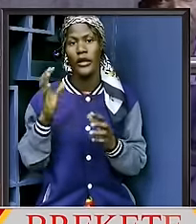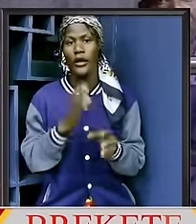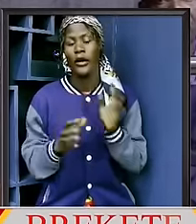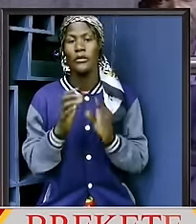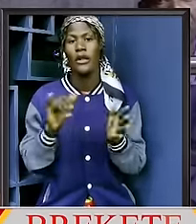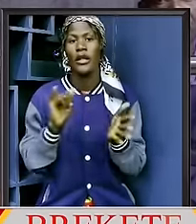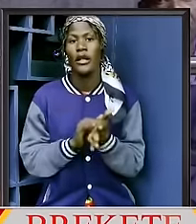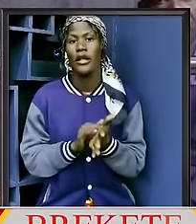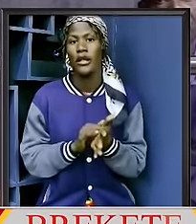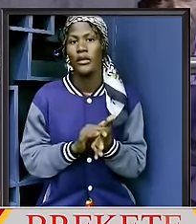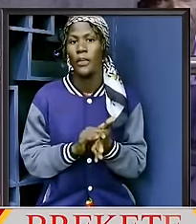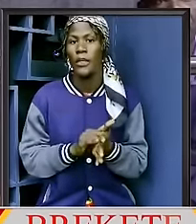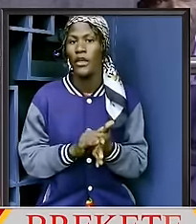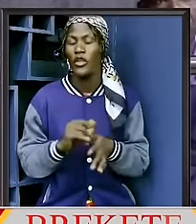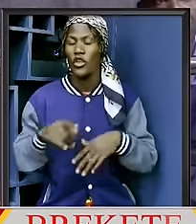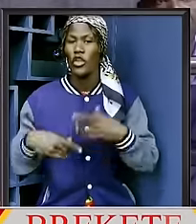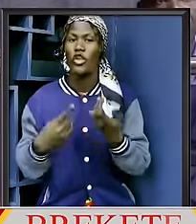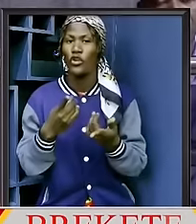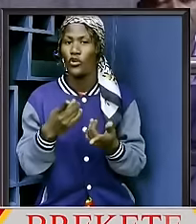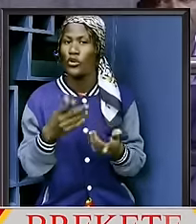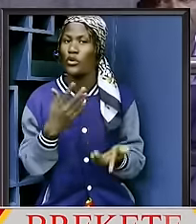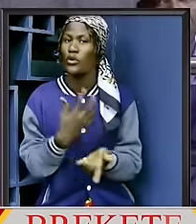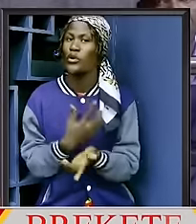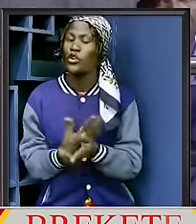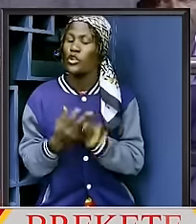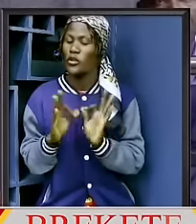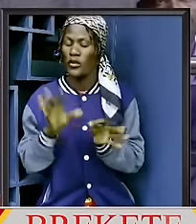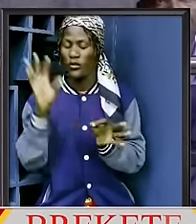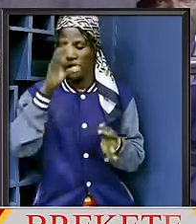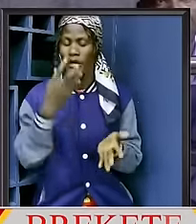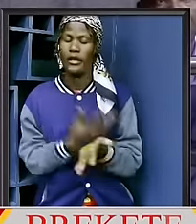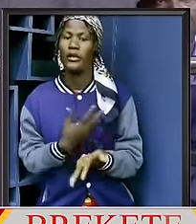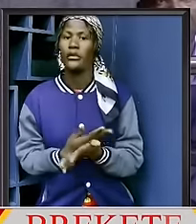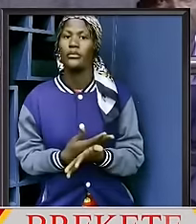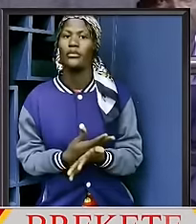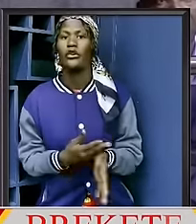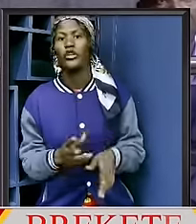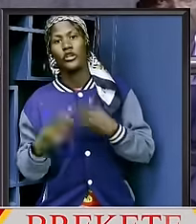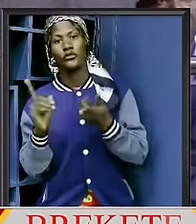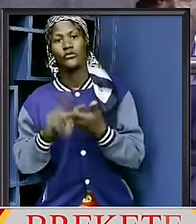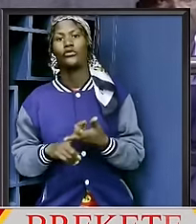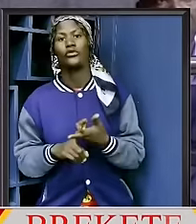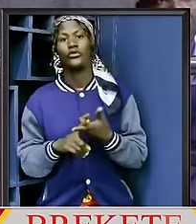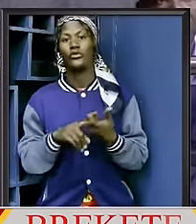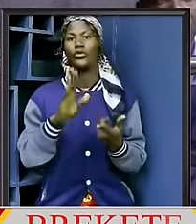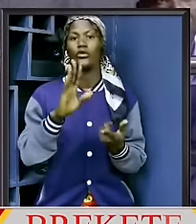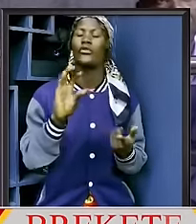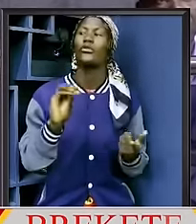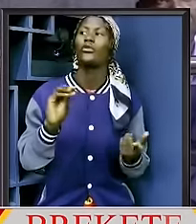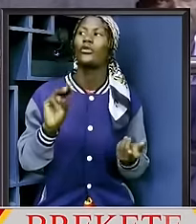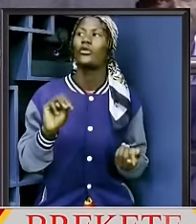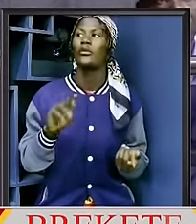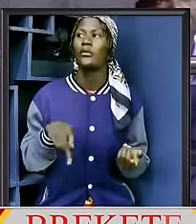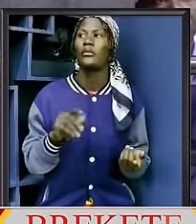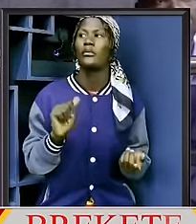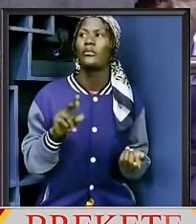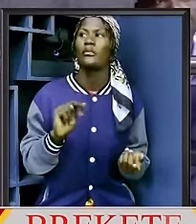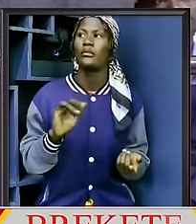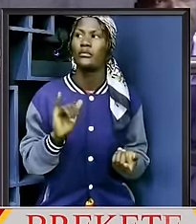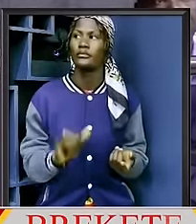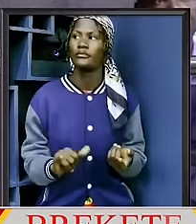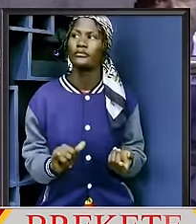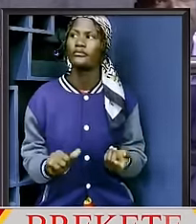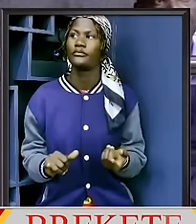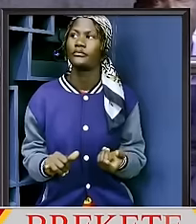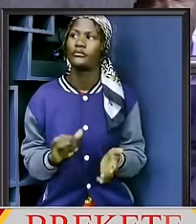no, if you see the money, give your company. And the issue on ground is that don't receive money